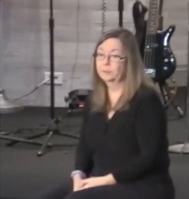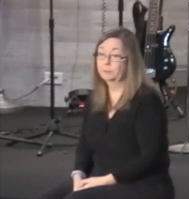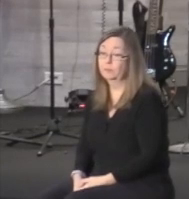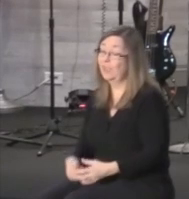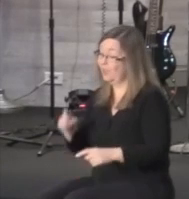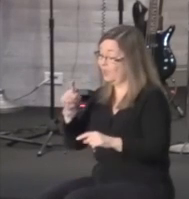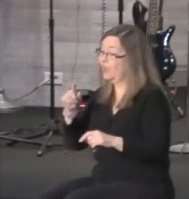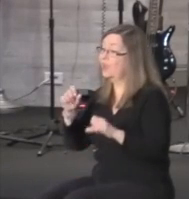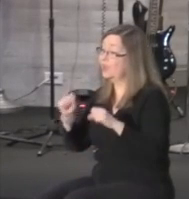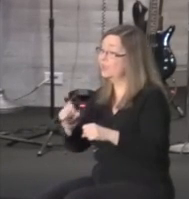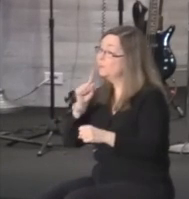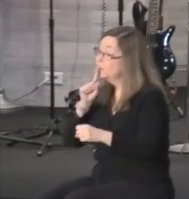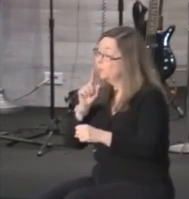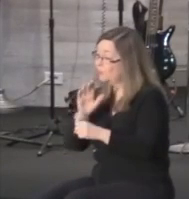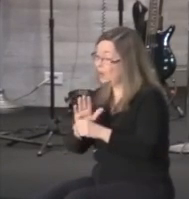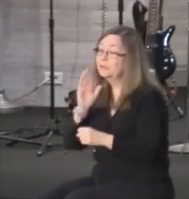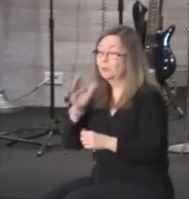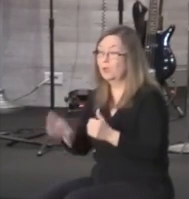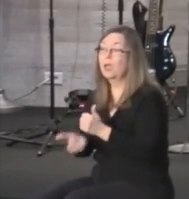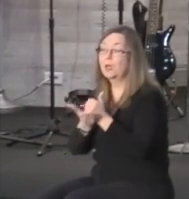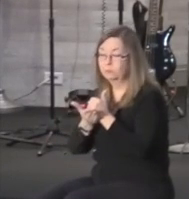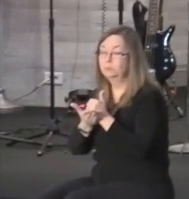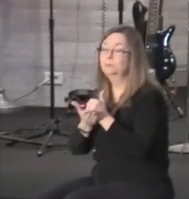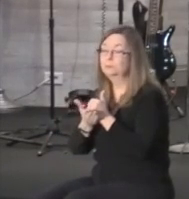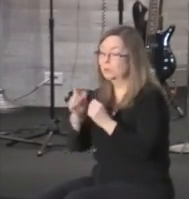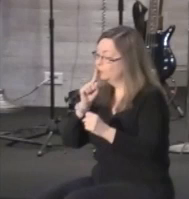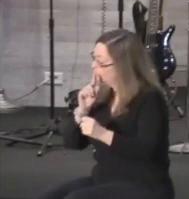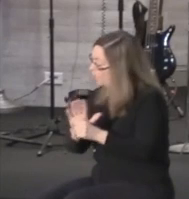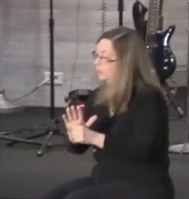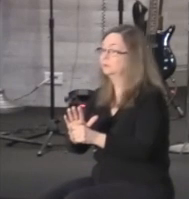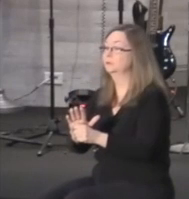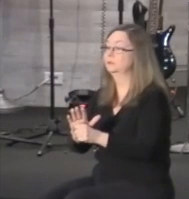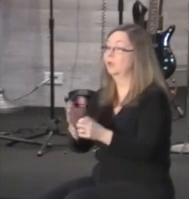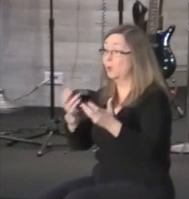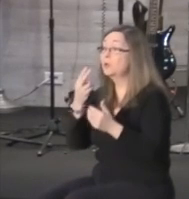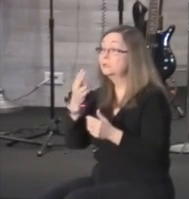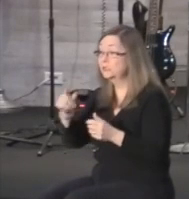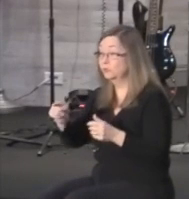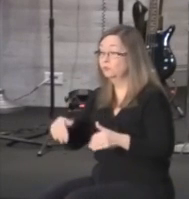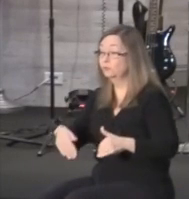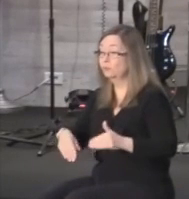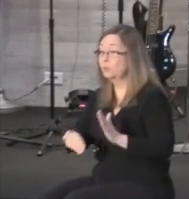I can guarantee you they want to help you. I can guarantee you they want to see you grow.